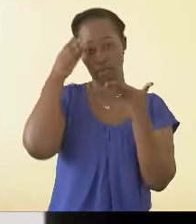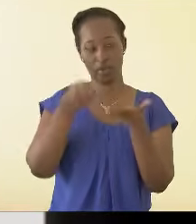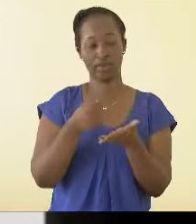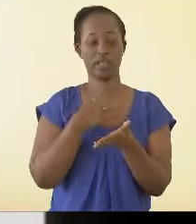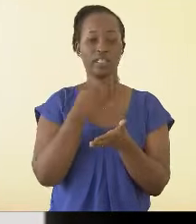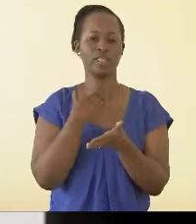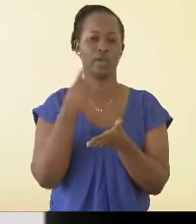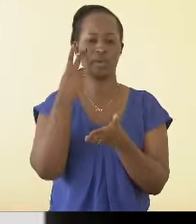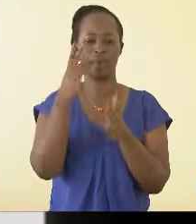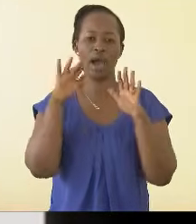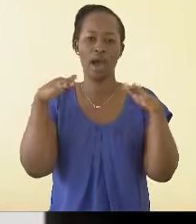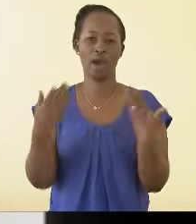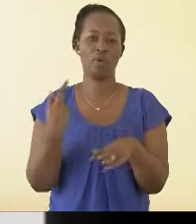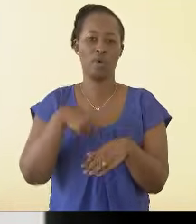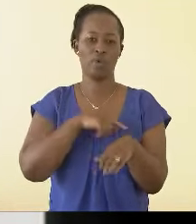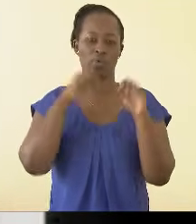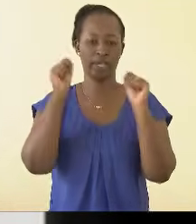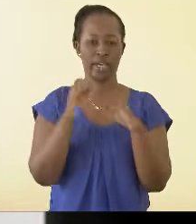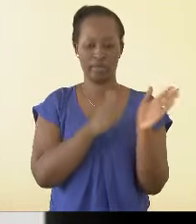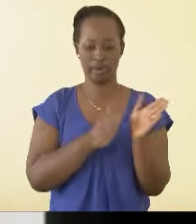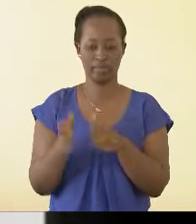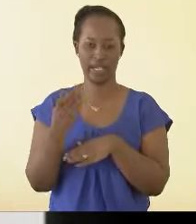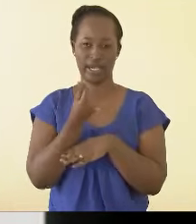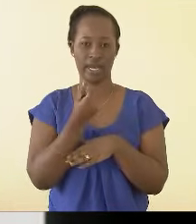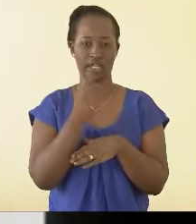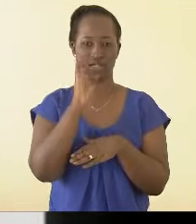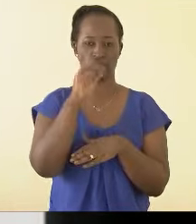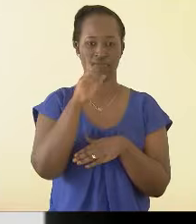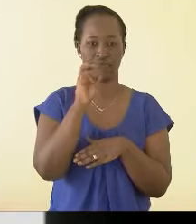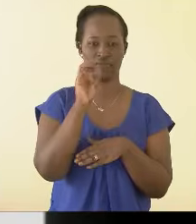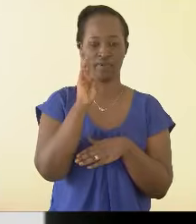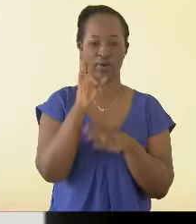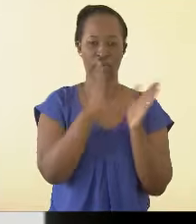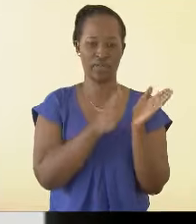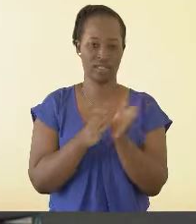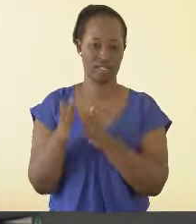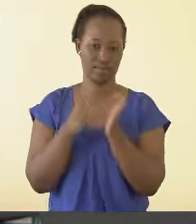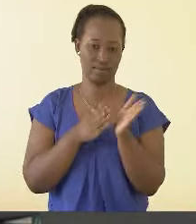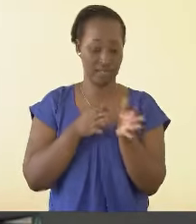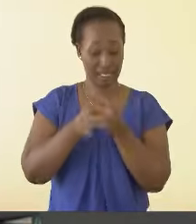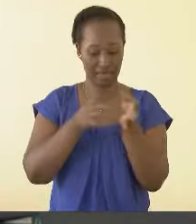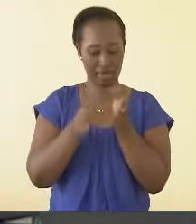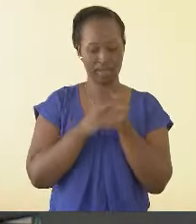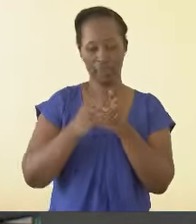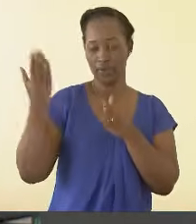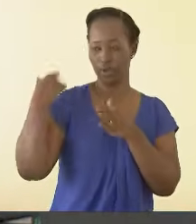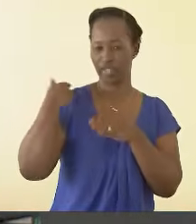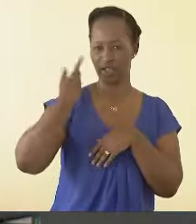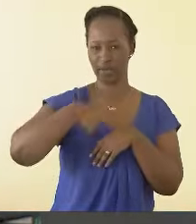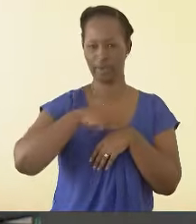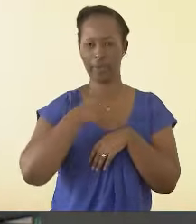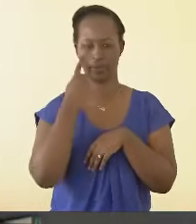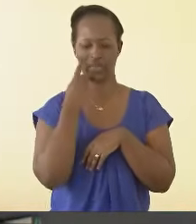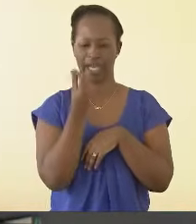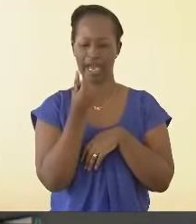us to look at how we can prepare a cash flow statement. In the previous lesson, we looked at what a cash flow